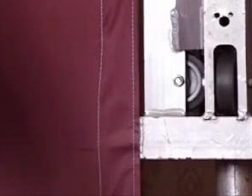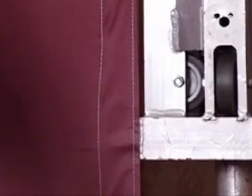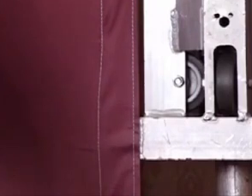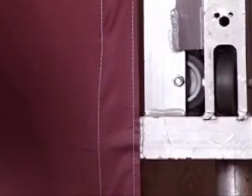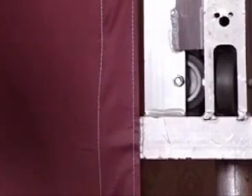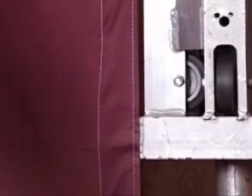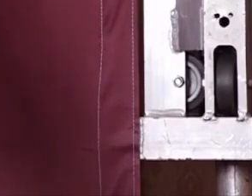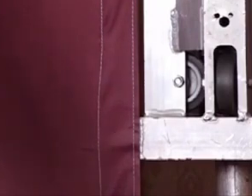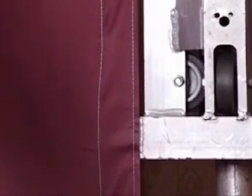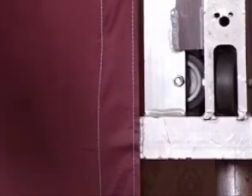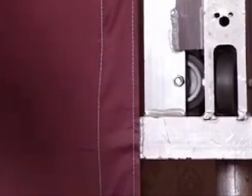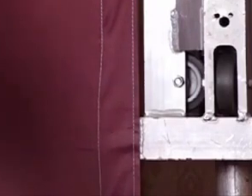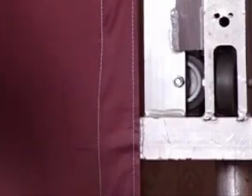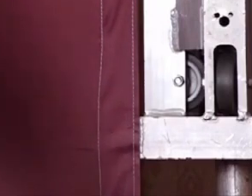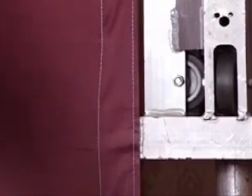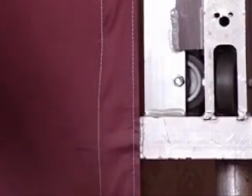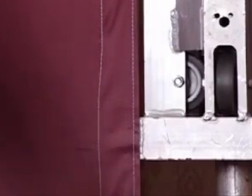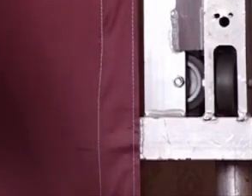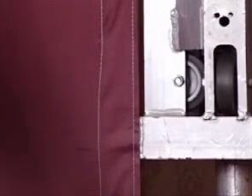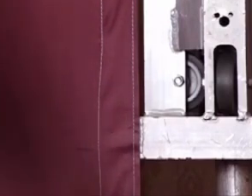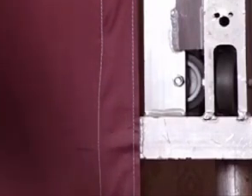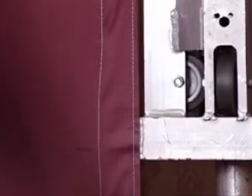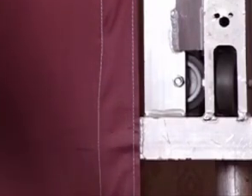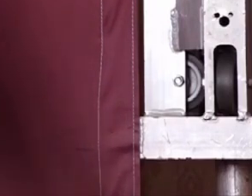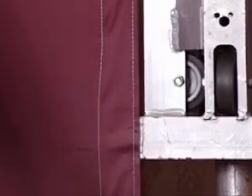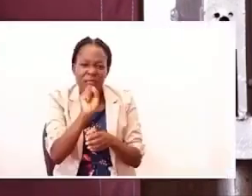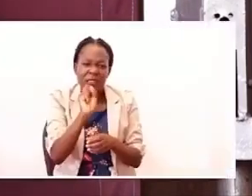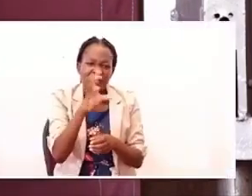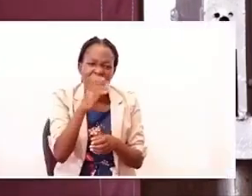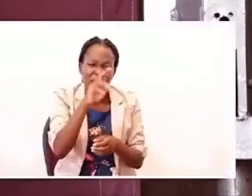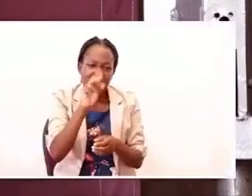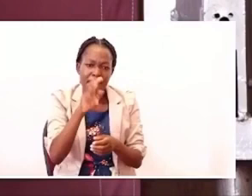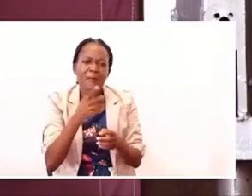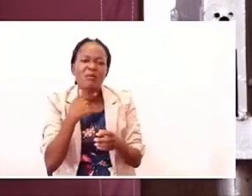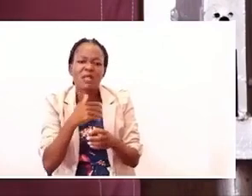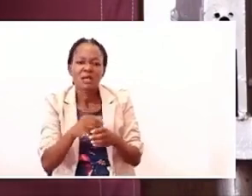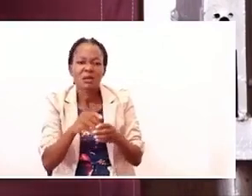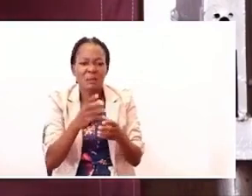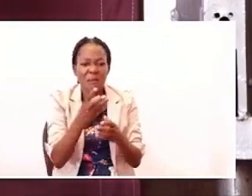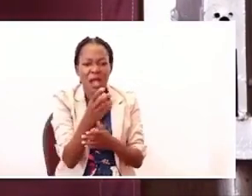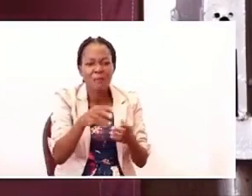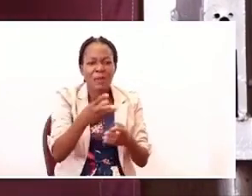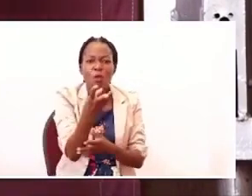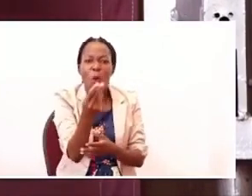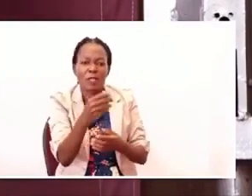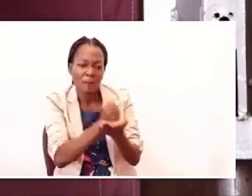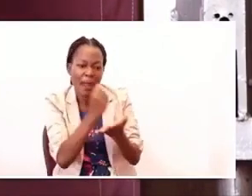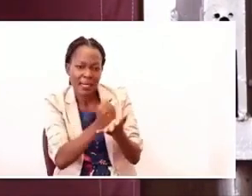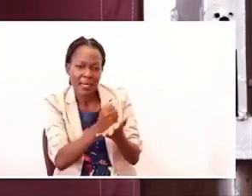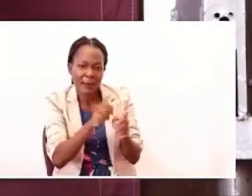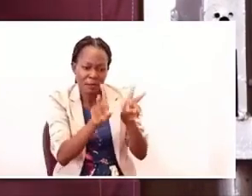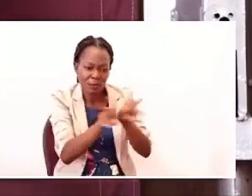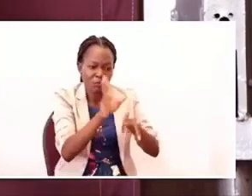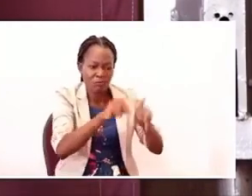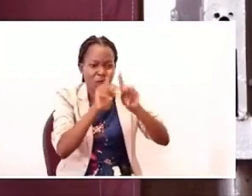We know that the scheme culminated into the bailing out of northern commercial banks by northern taxpayers. So the taxpayers put money